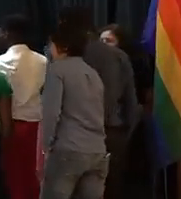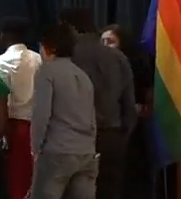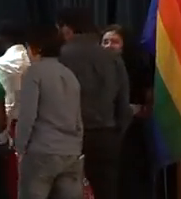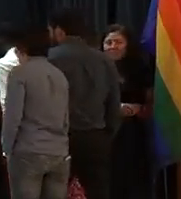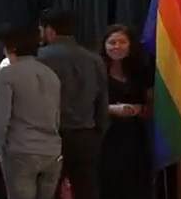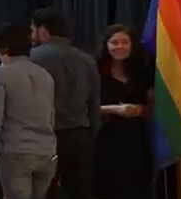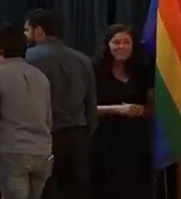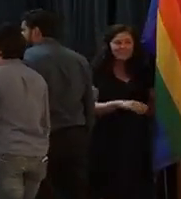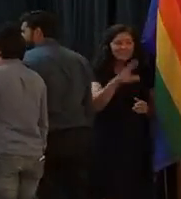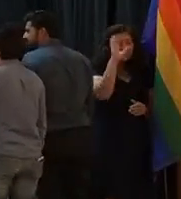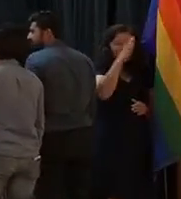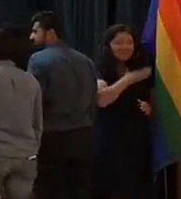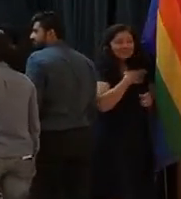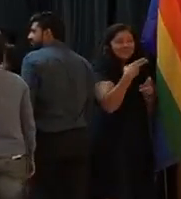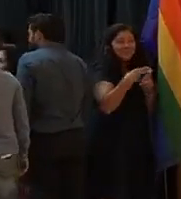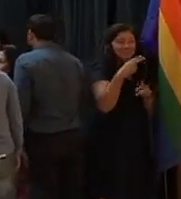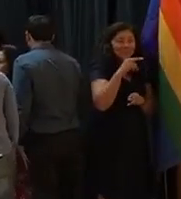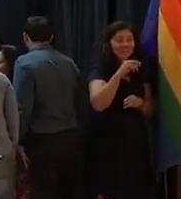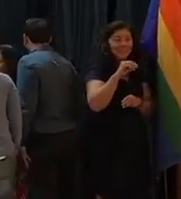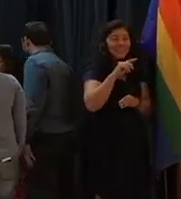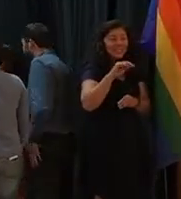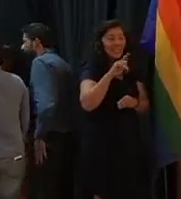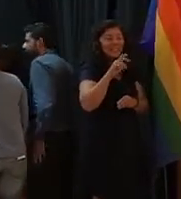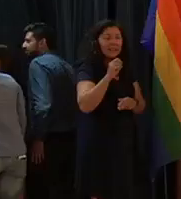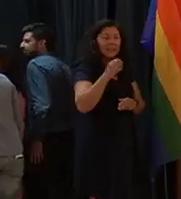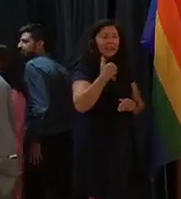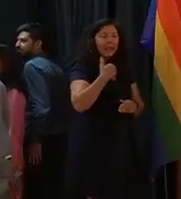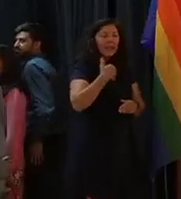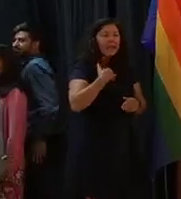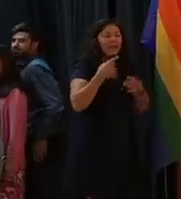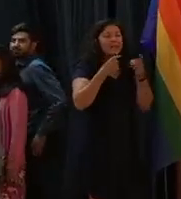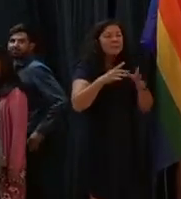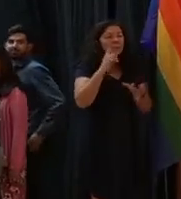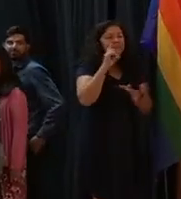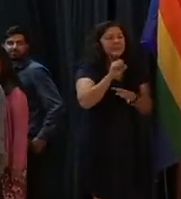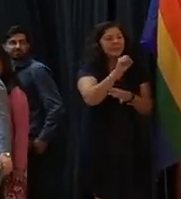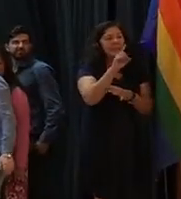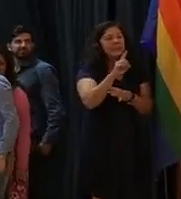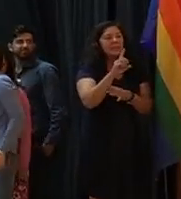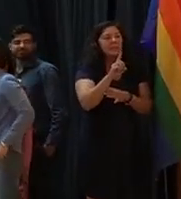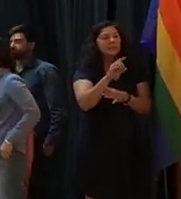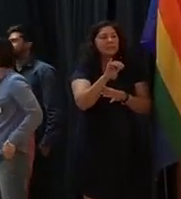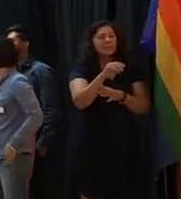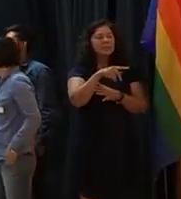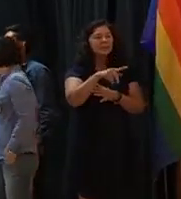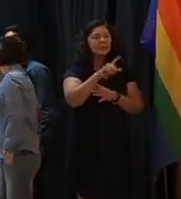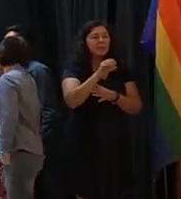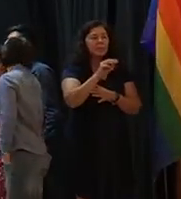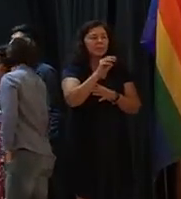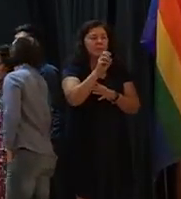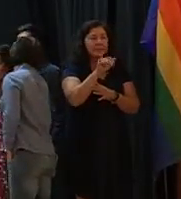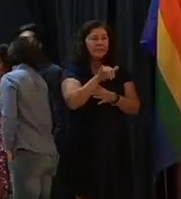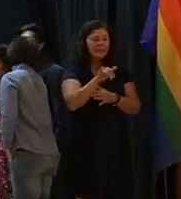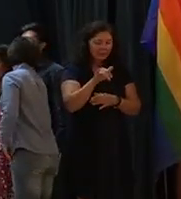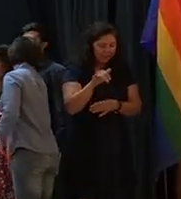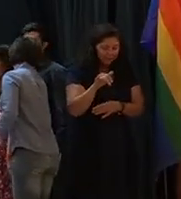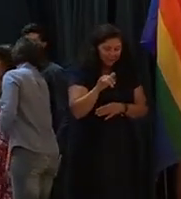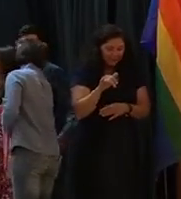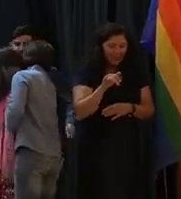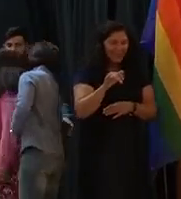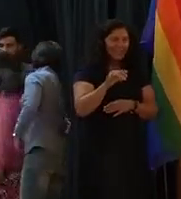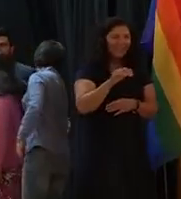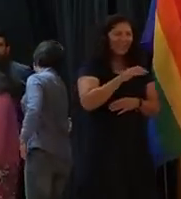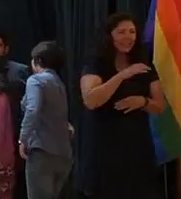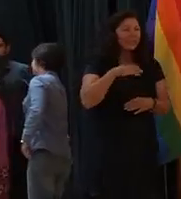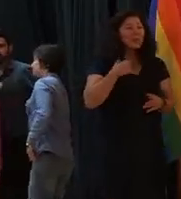Hi, my name is Natalie, and I'm a program director for the San Diego Diplomacy Council. We are beyond honored to be co-hosting this